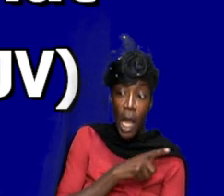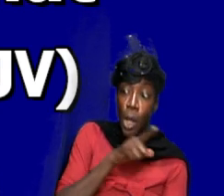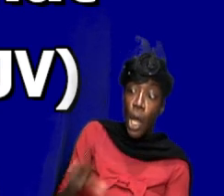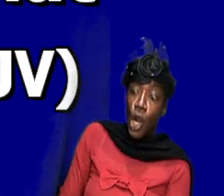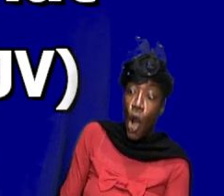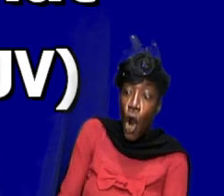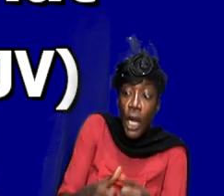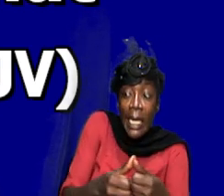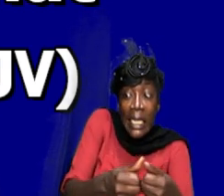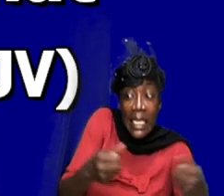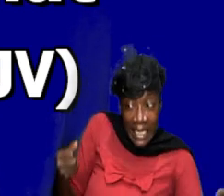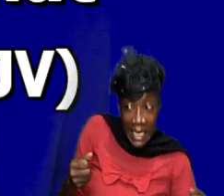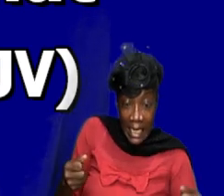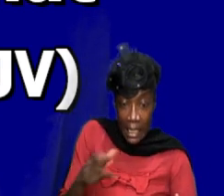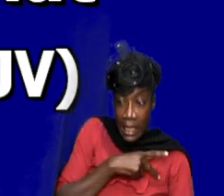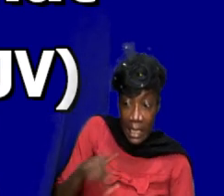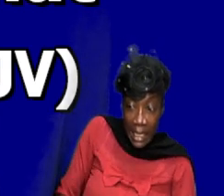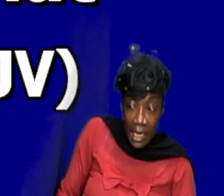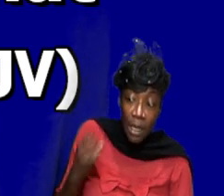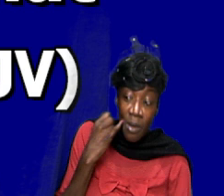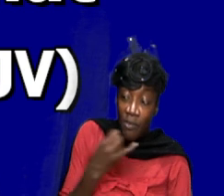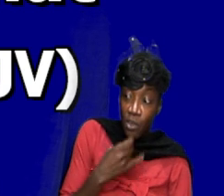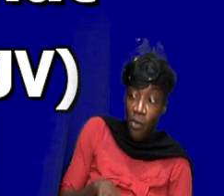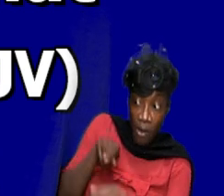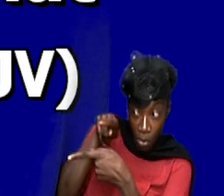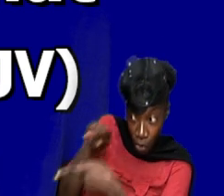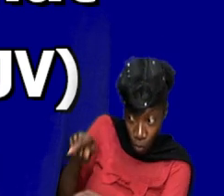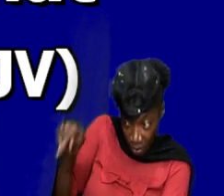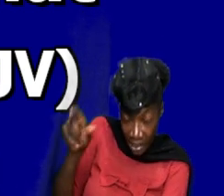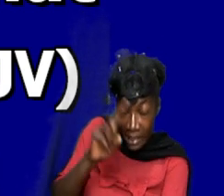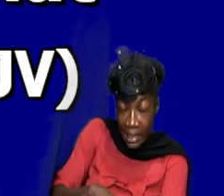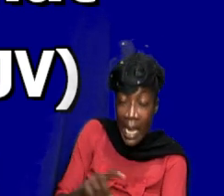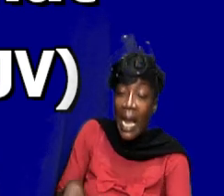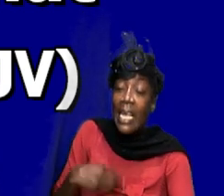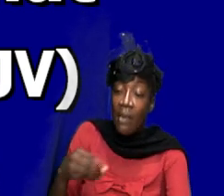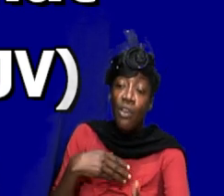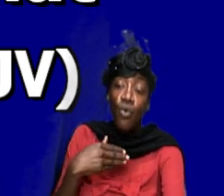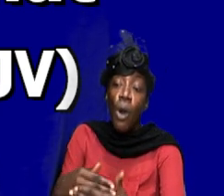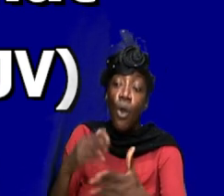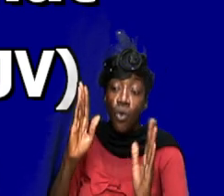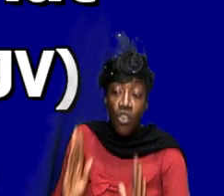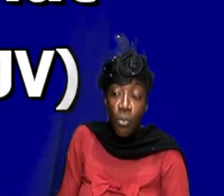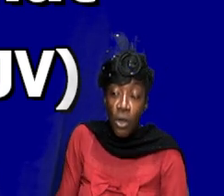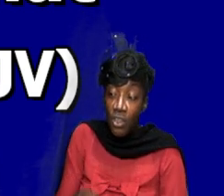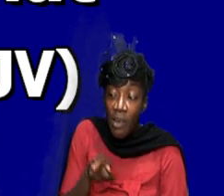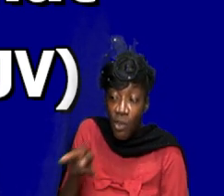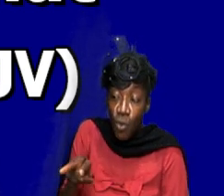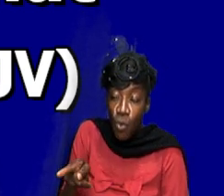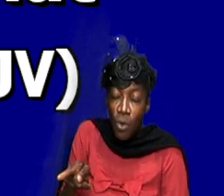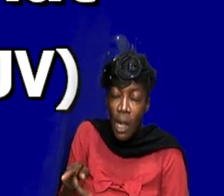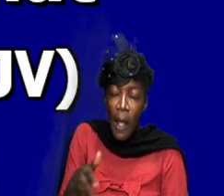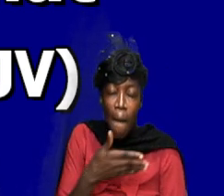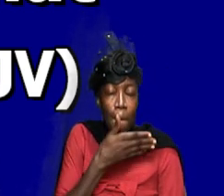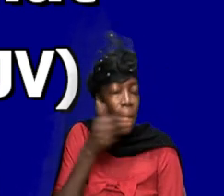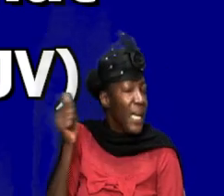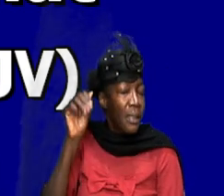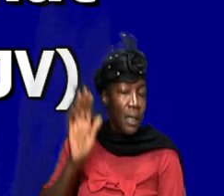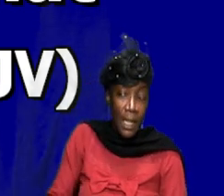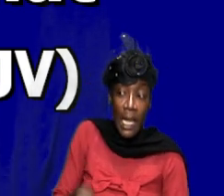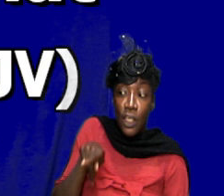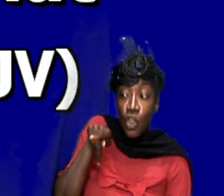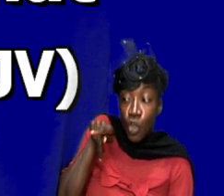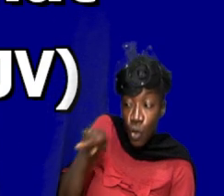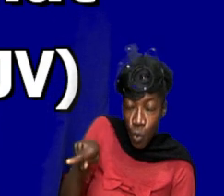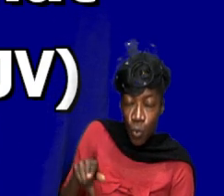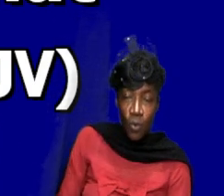Israel from thee this day, and hath given it to a neighbor of thine, that is better than